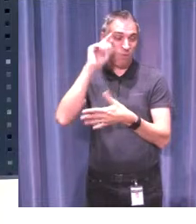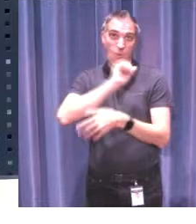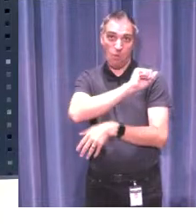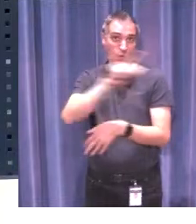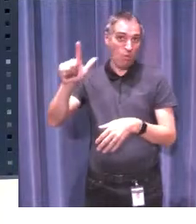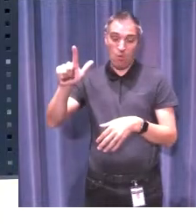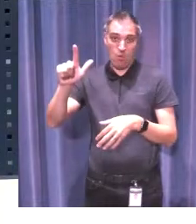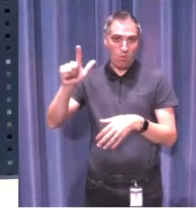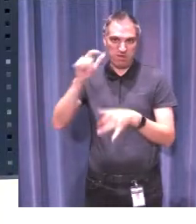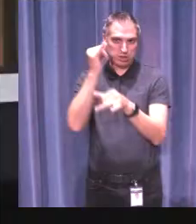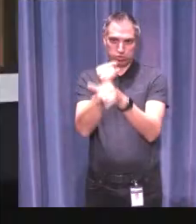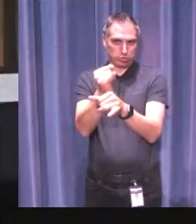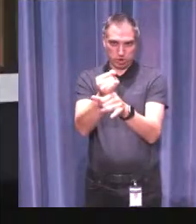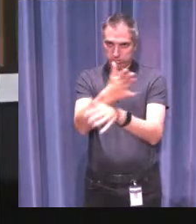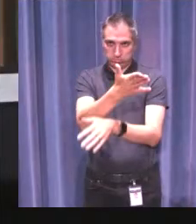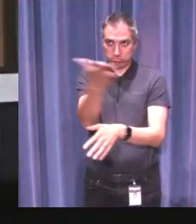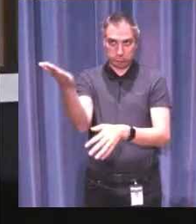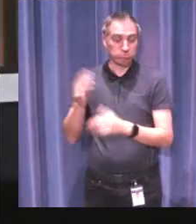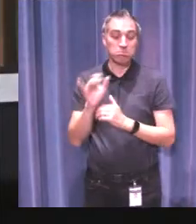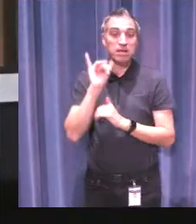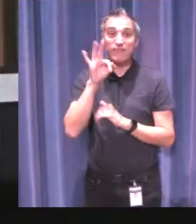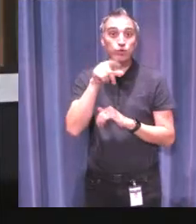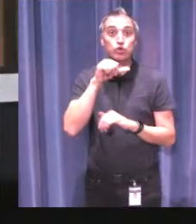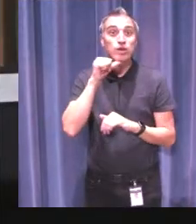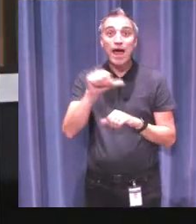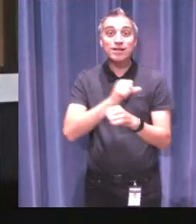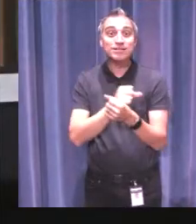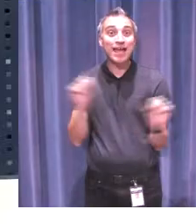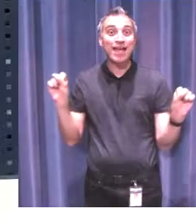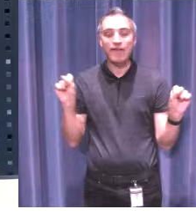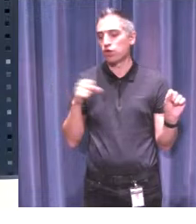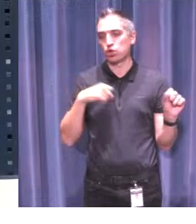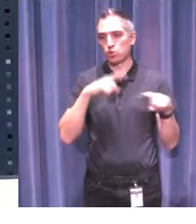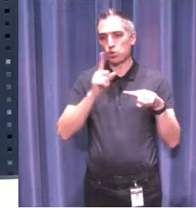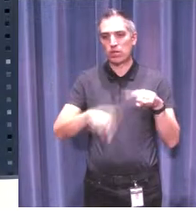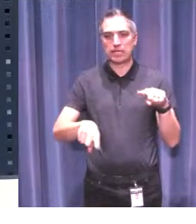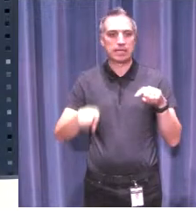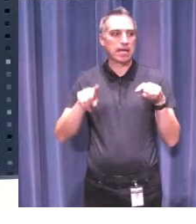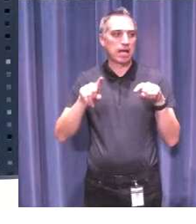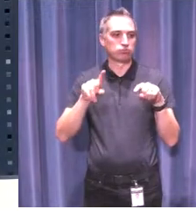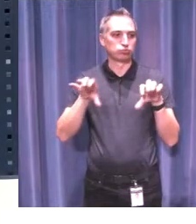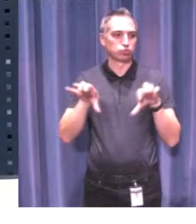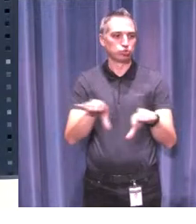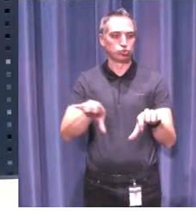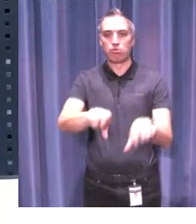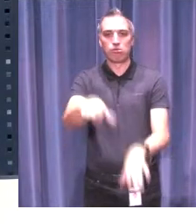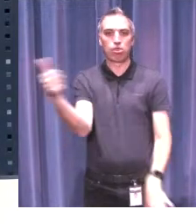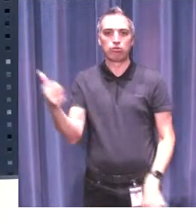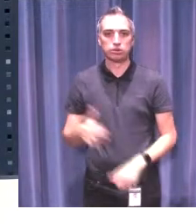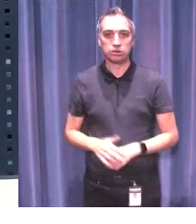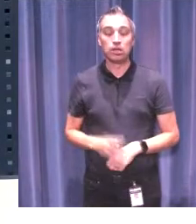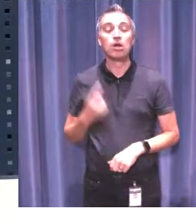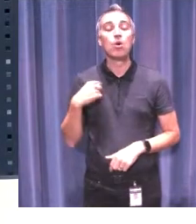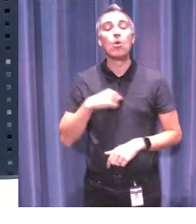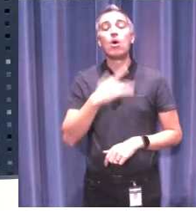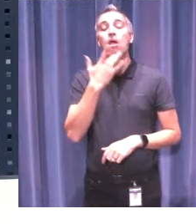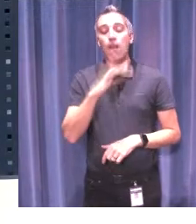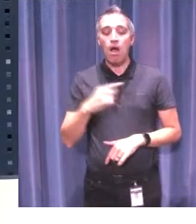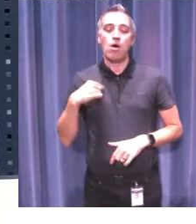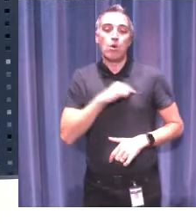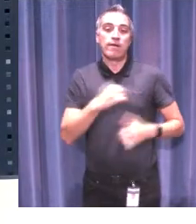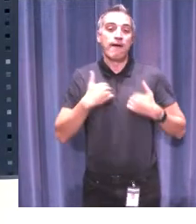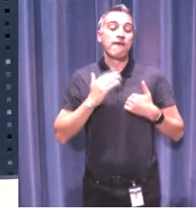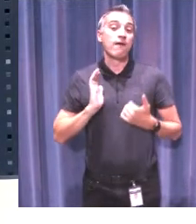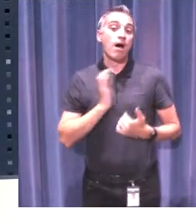else. And so we're fortunate to have our own public safety